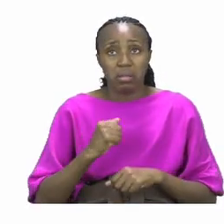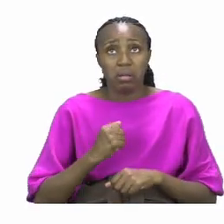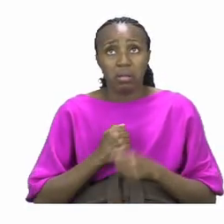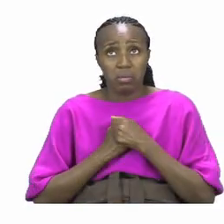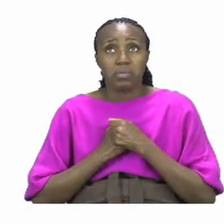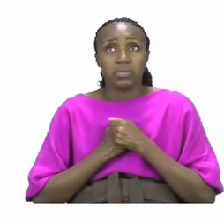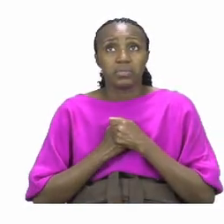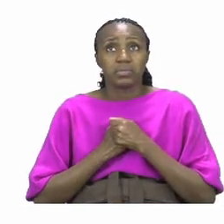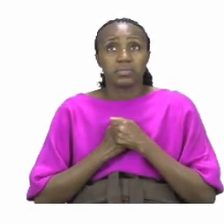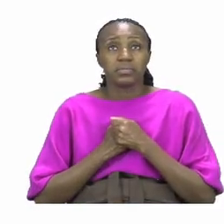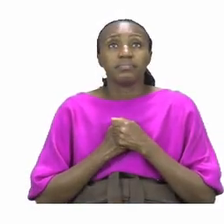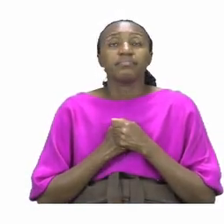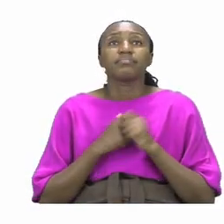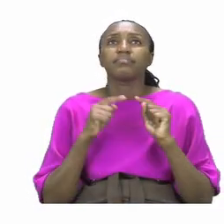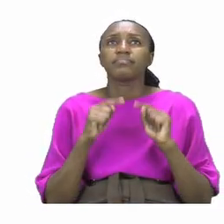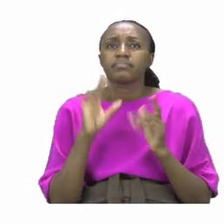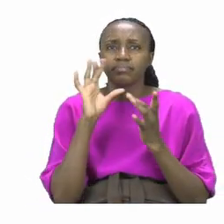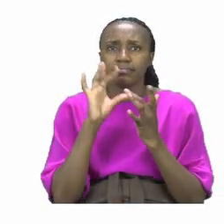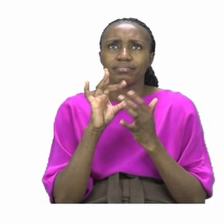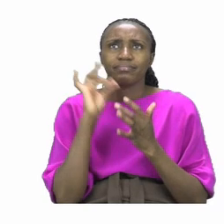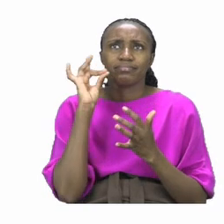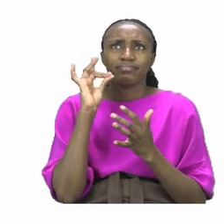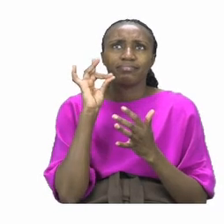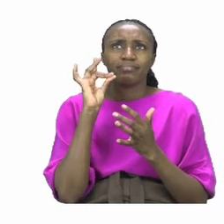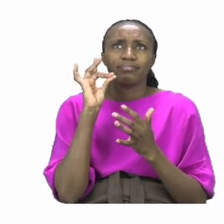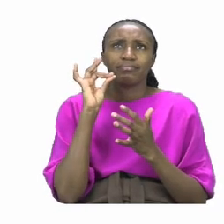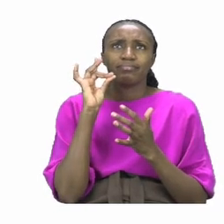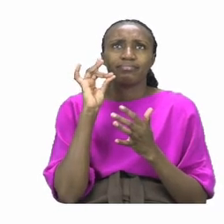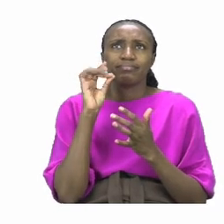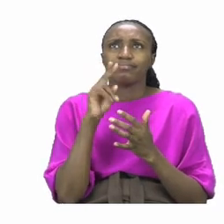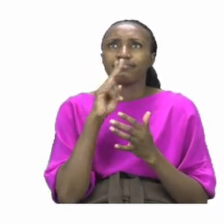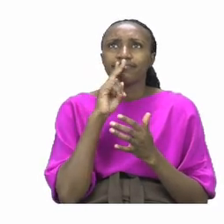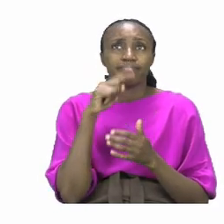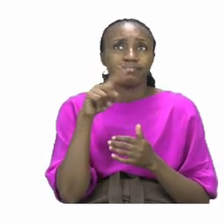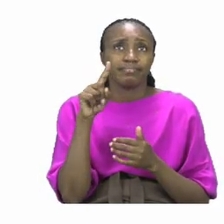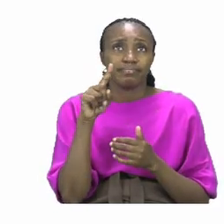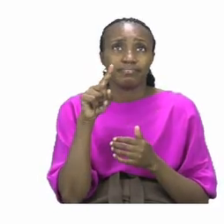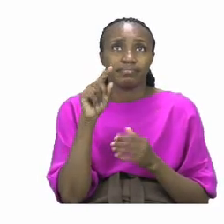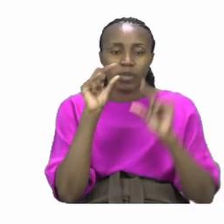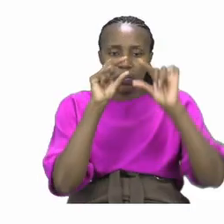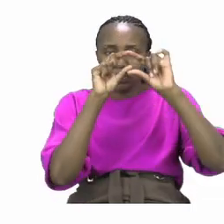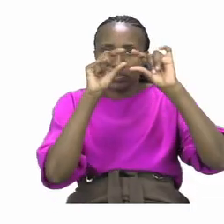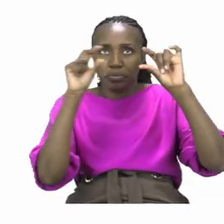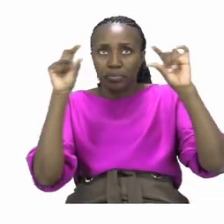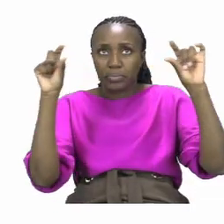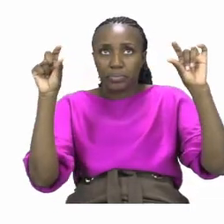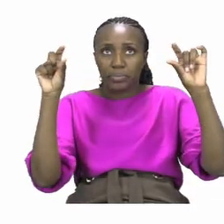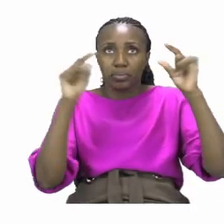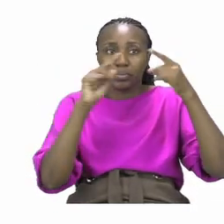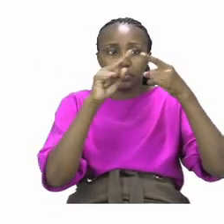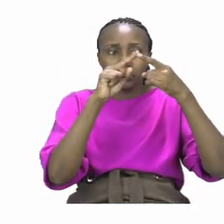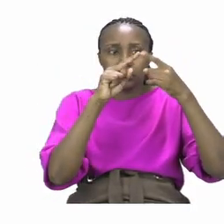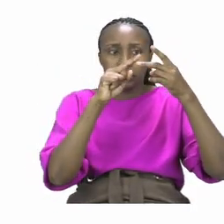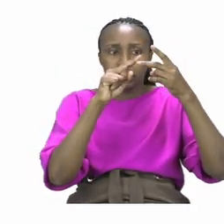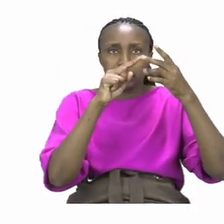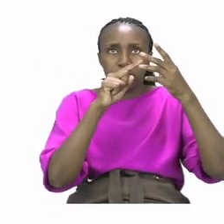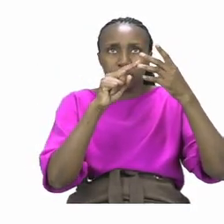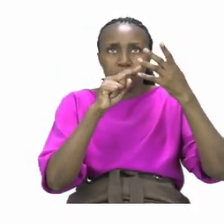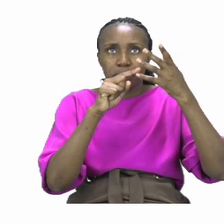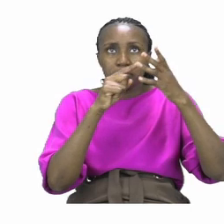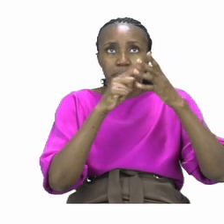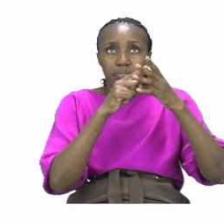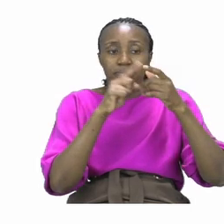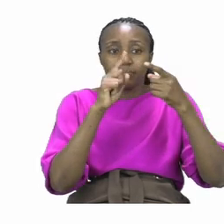be our job to choose the correct answer from the word box below. We have the